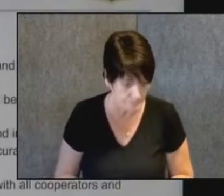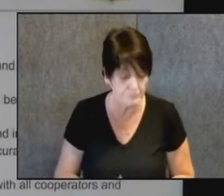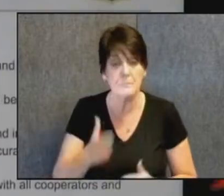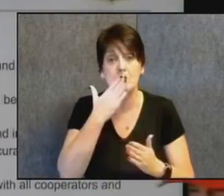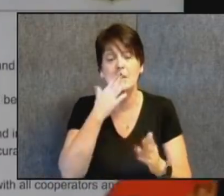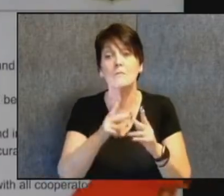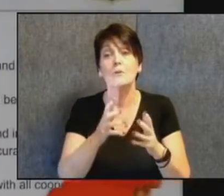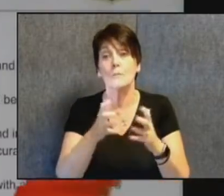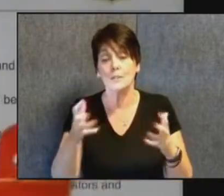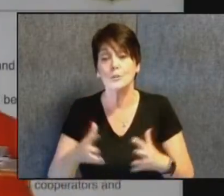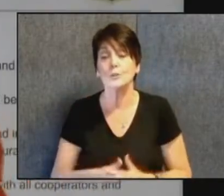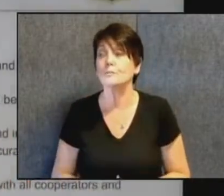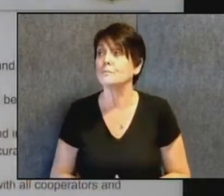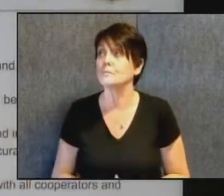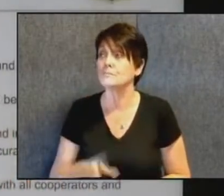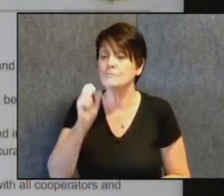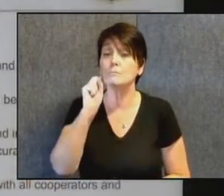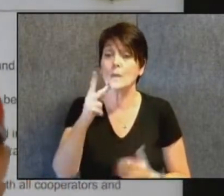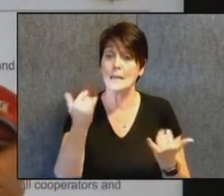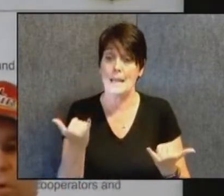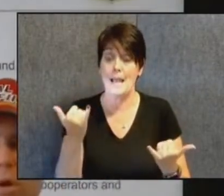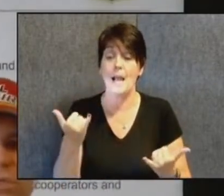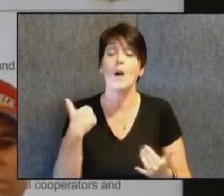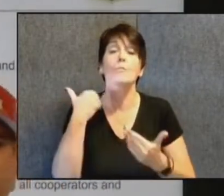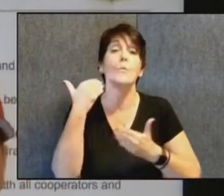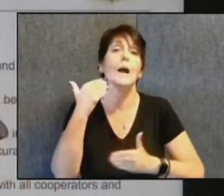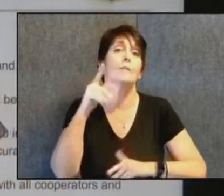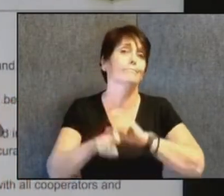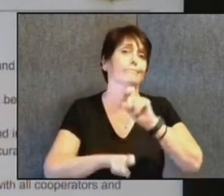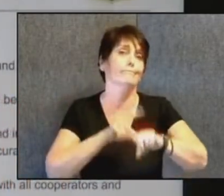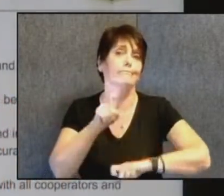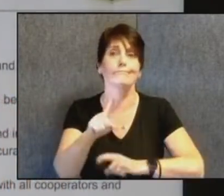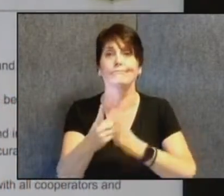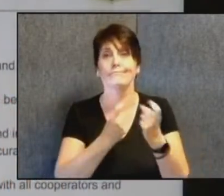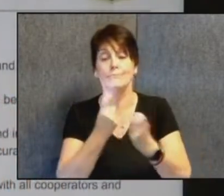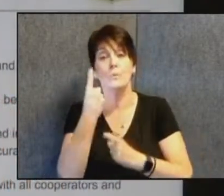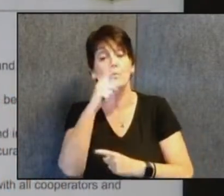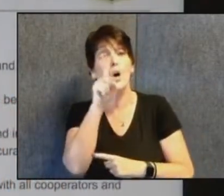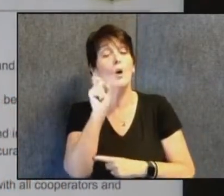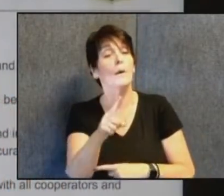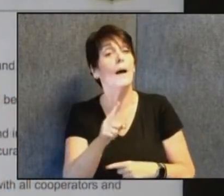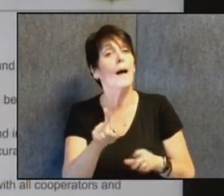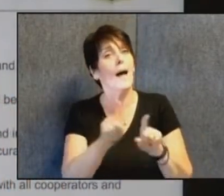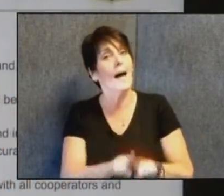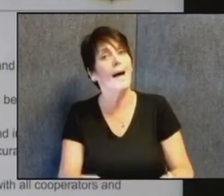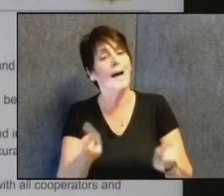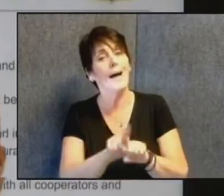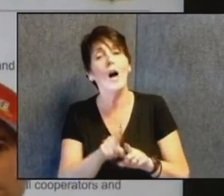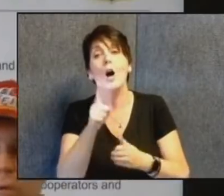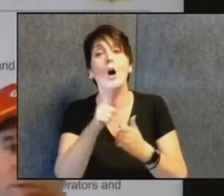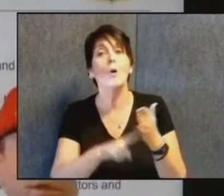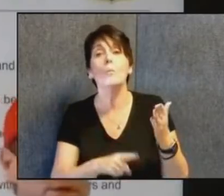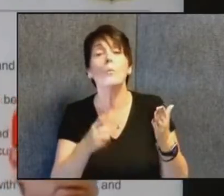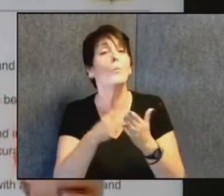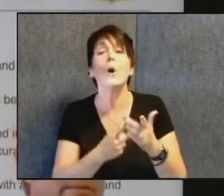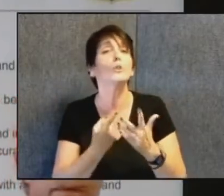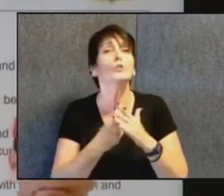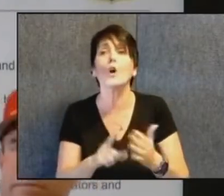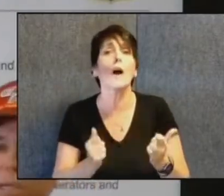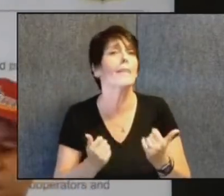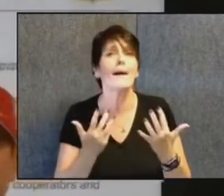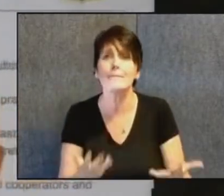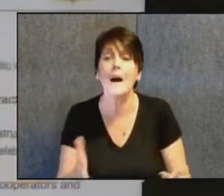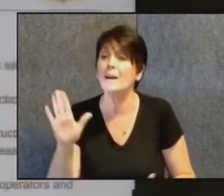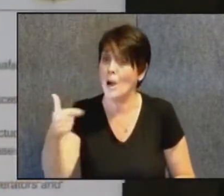Thank you very much. Okay, at this time, we're going to go ahead and do questions and answers. And one of the questions we continue to get is, what started the fire? And rest assured, we have